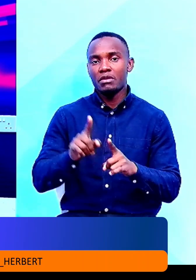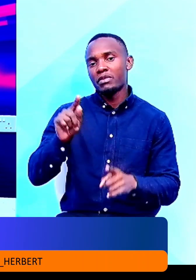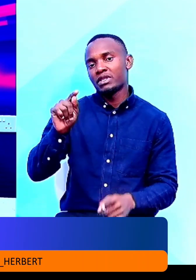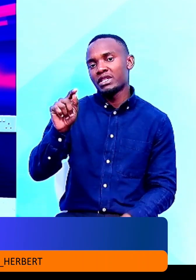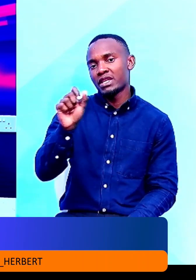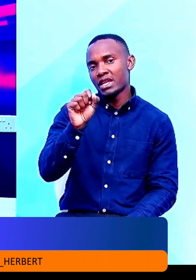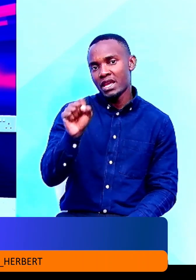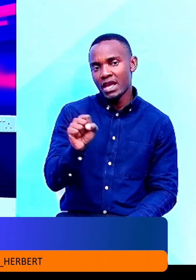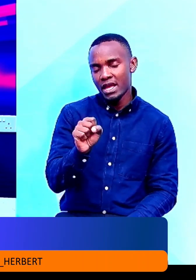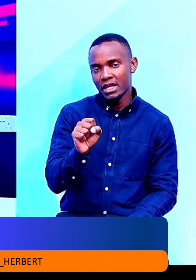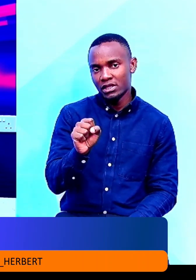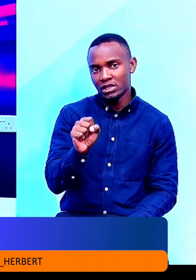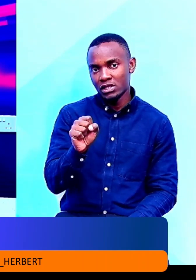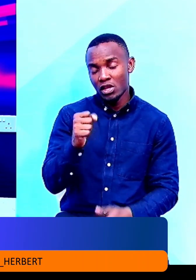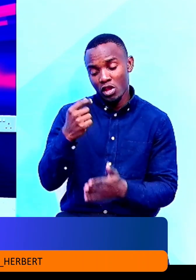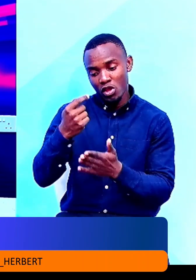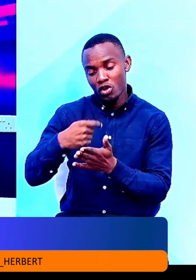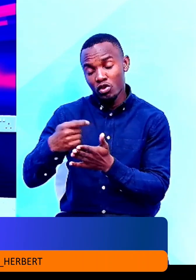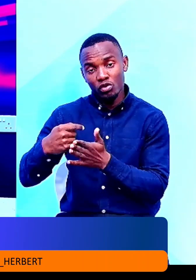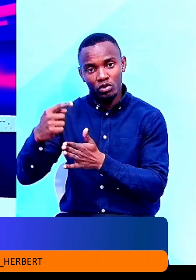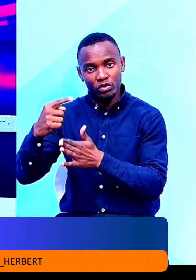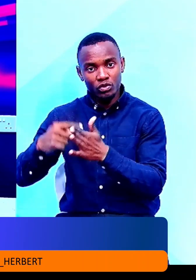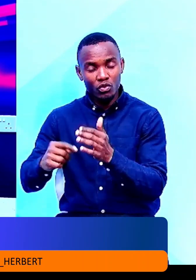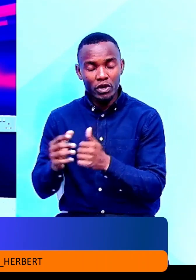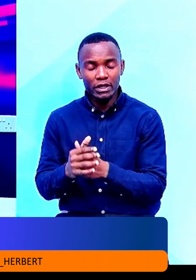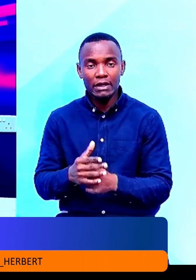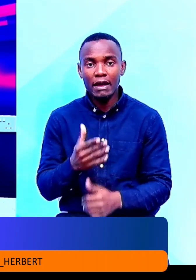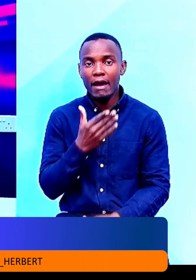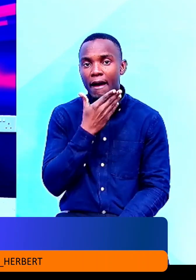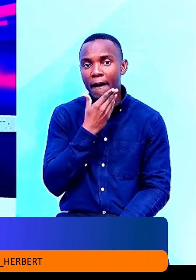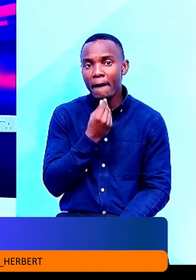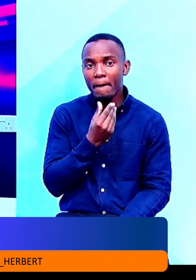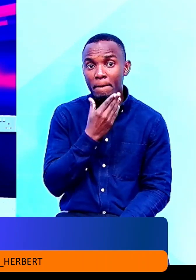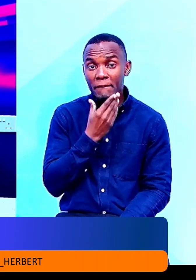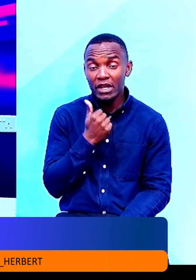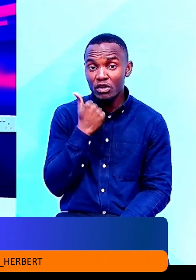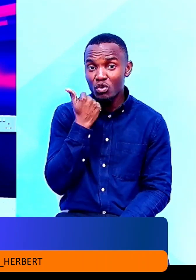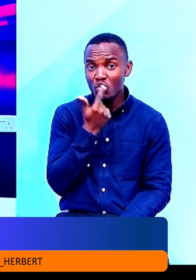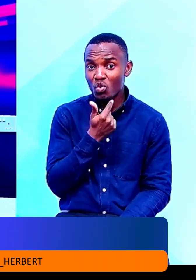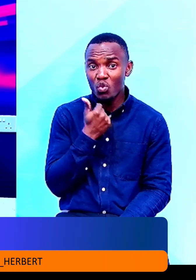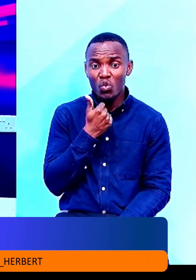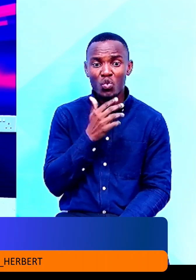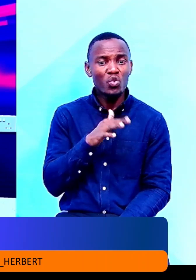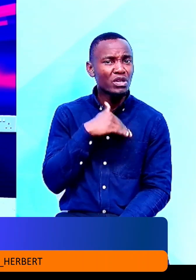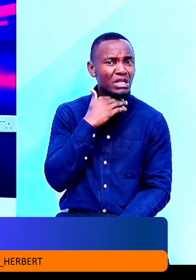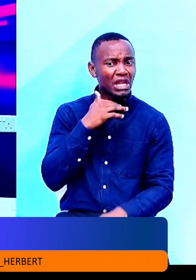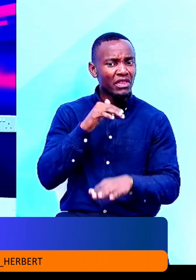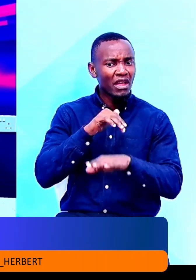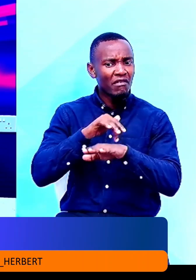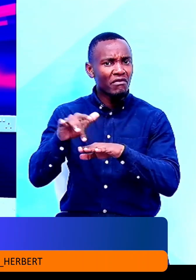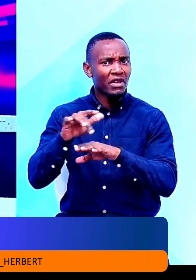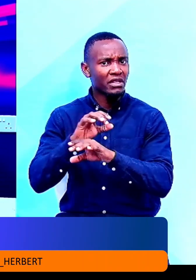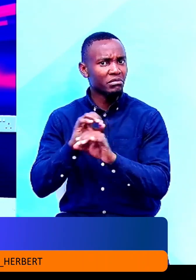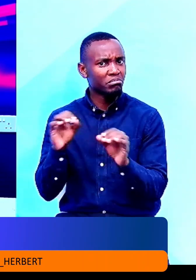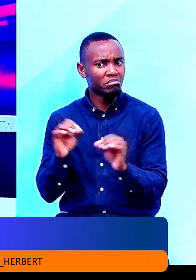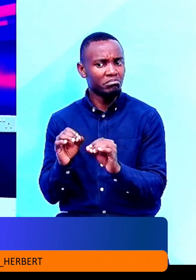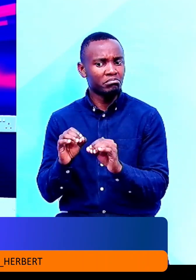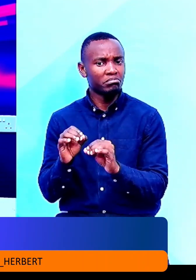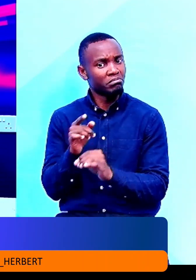wrote that men who are unaffected by death or despair